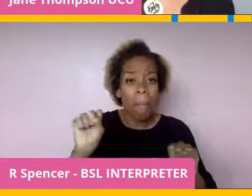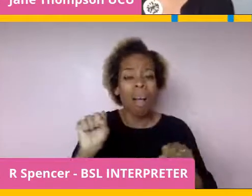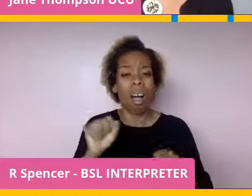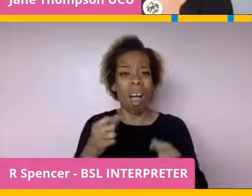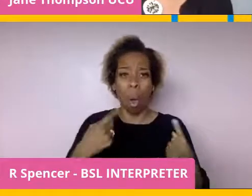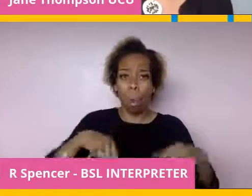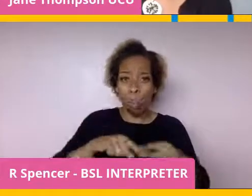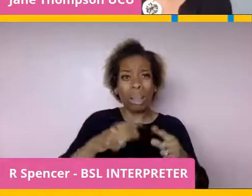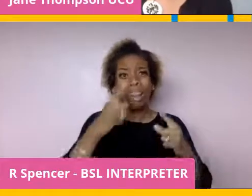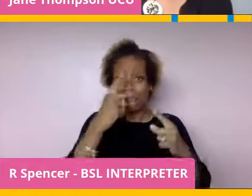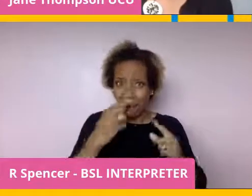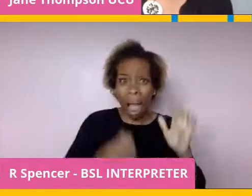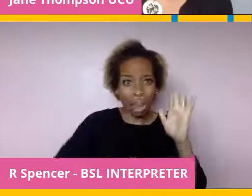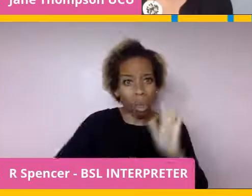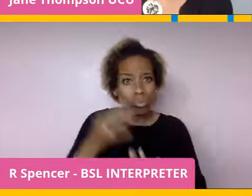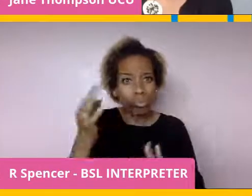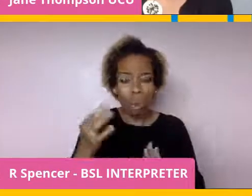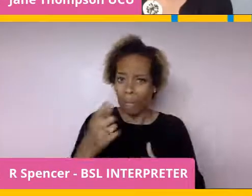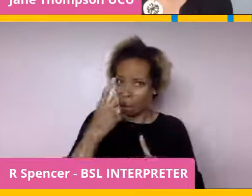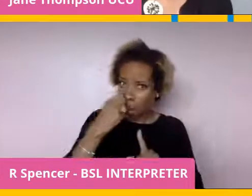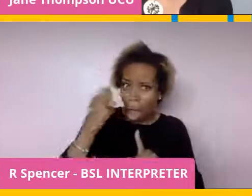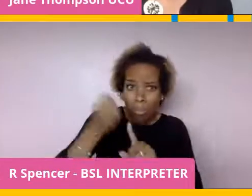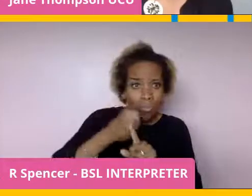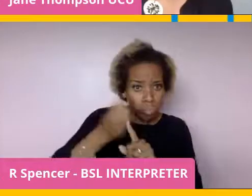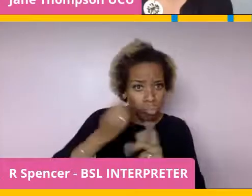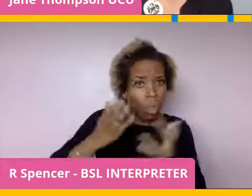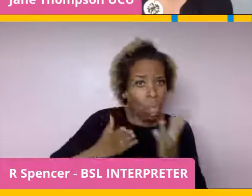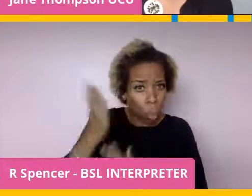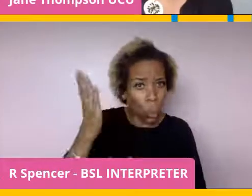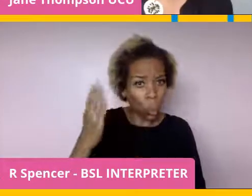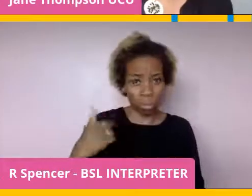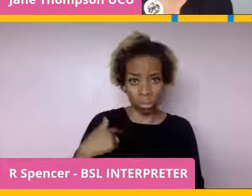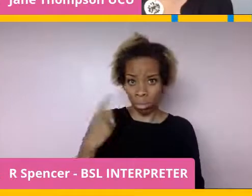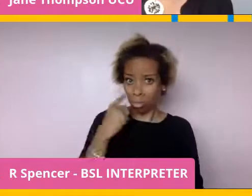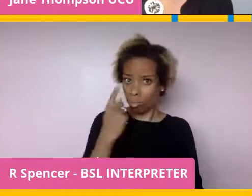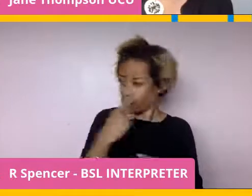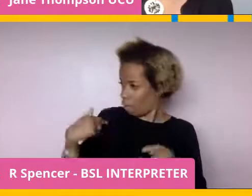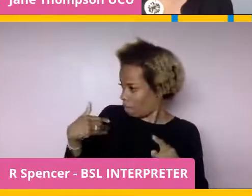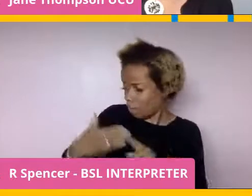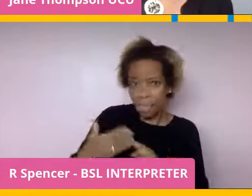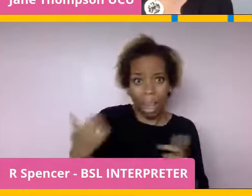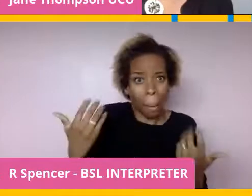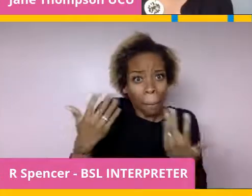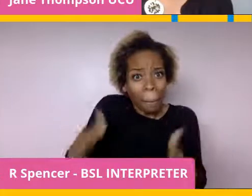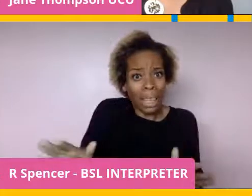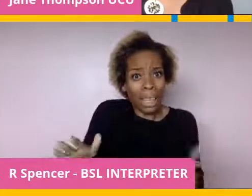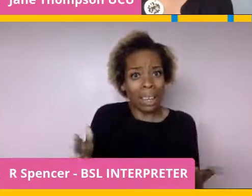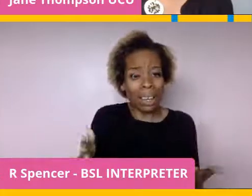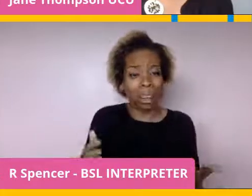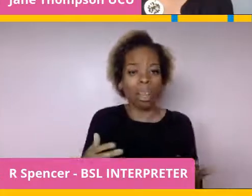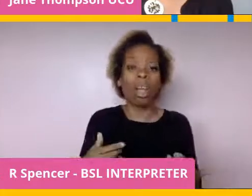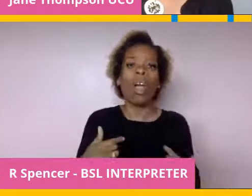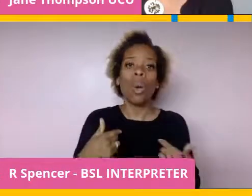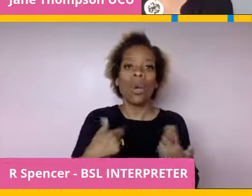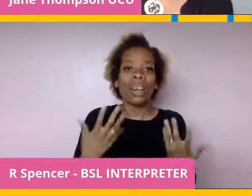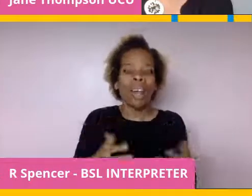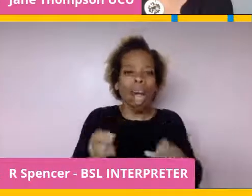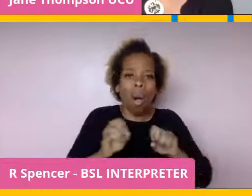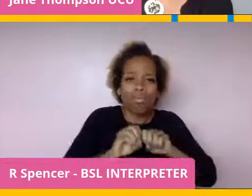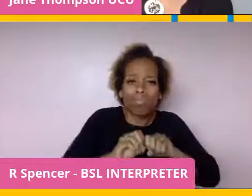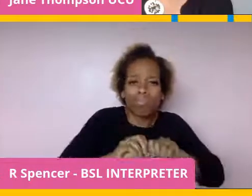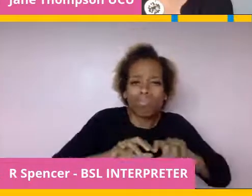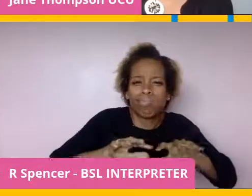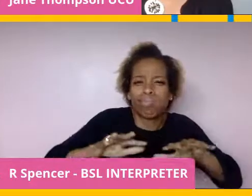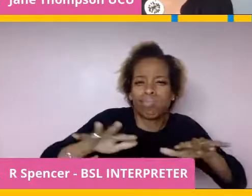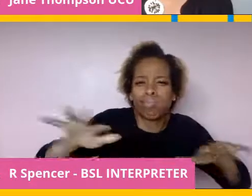something, and we've shown as a union that we can do something. And a lot of what we're talking about here in building that broad base of campaigns and constant vigilance,